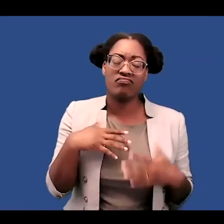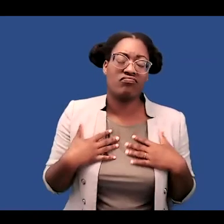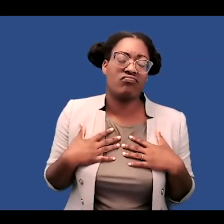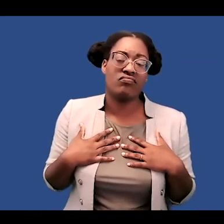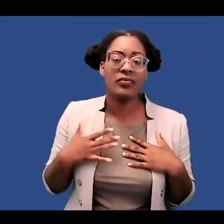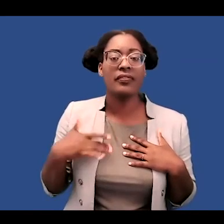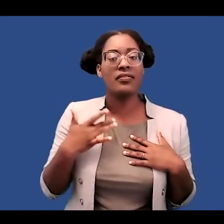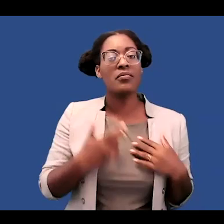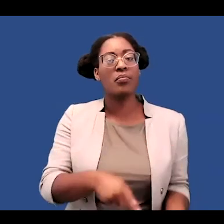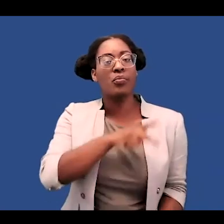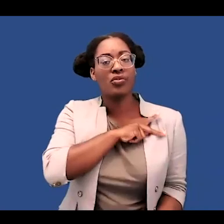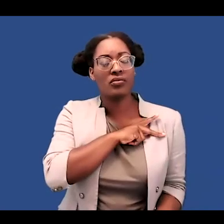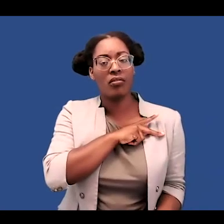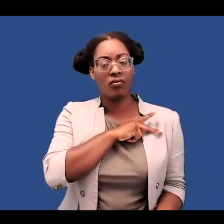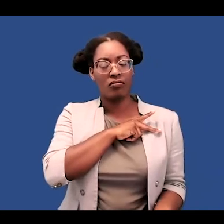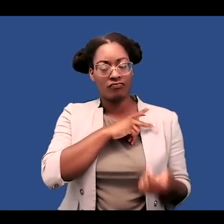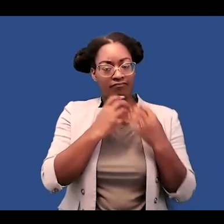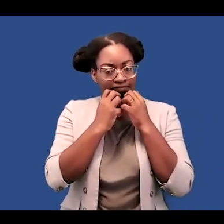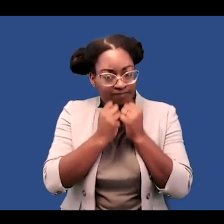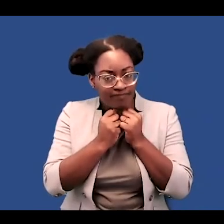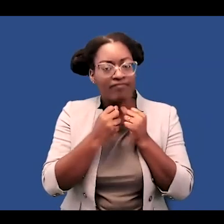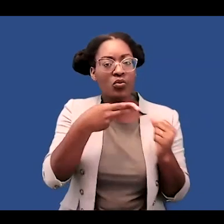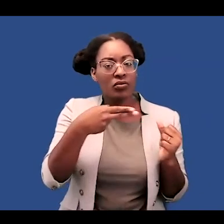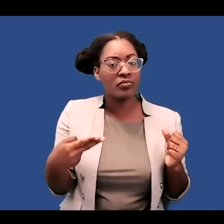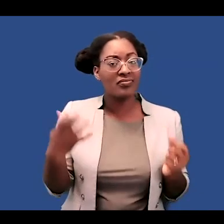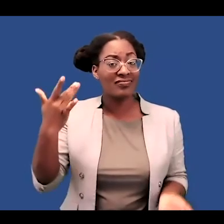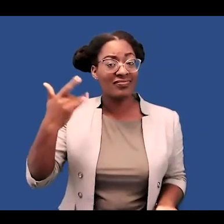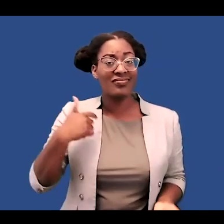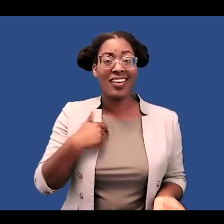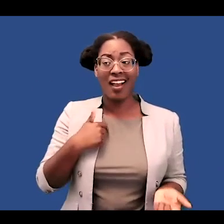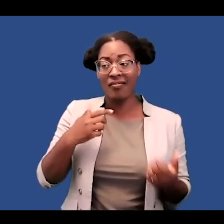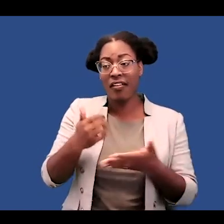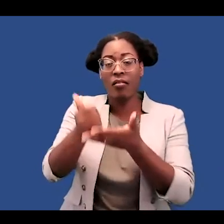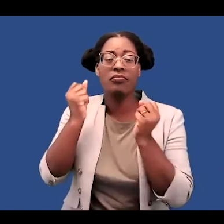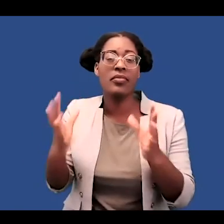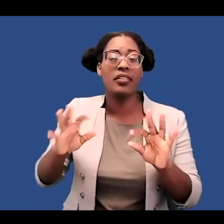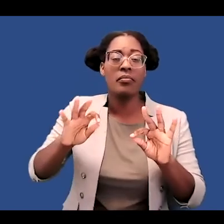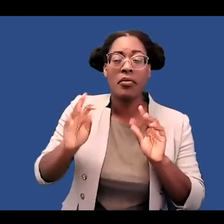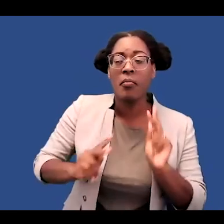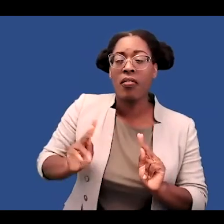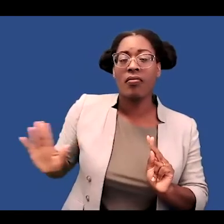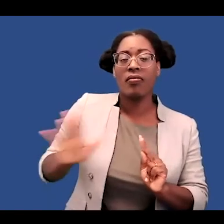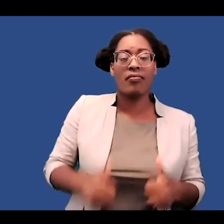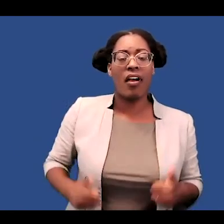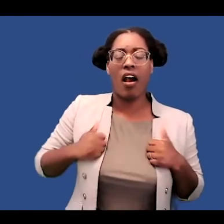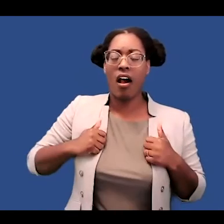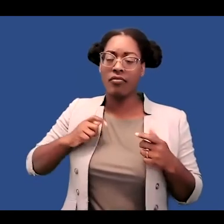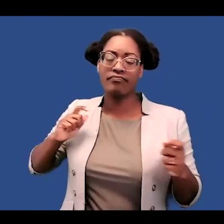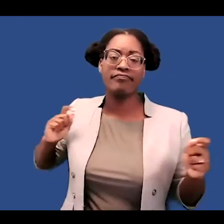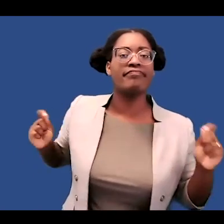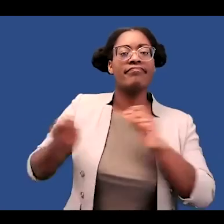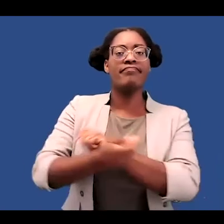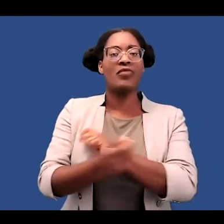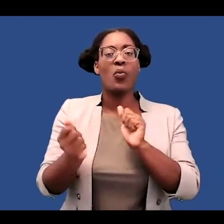I take personal because I've transformed a lot of lives with this round contraption that we call